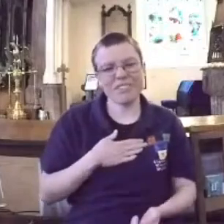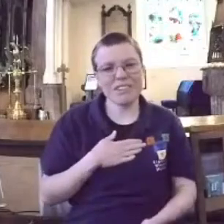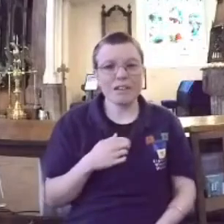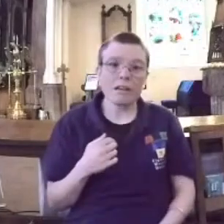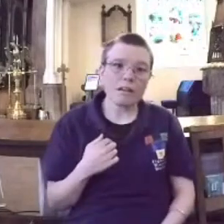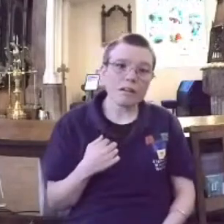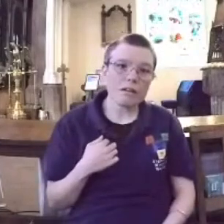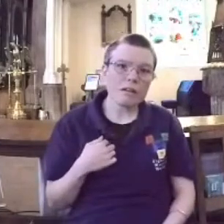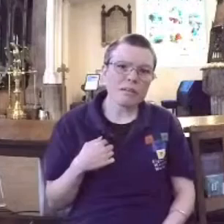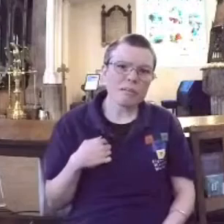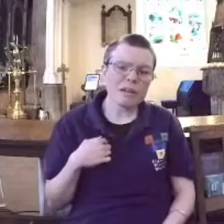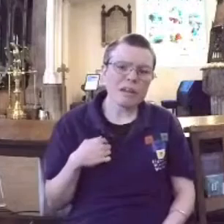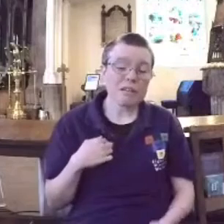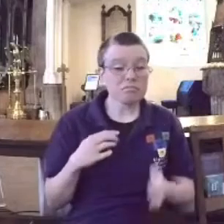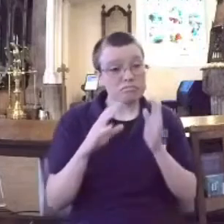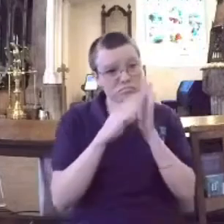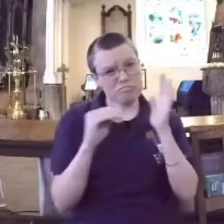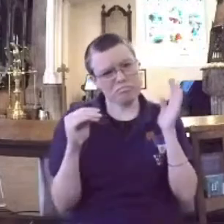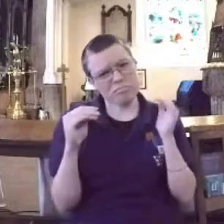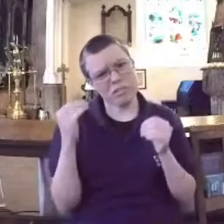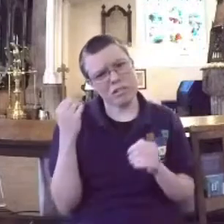have, for example,